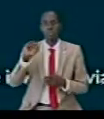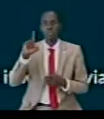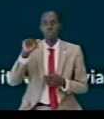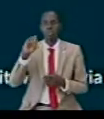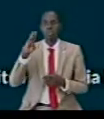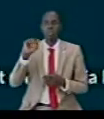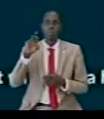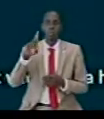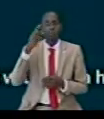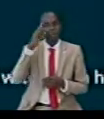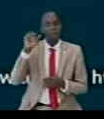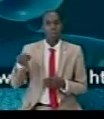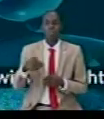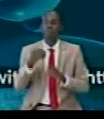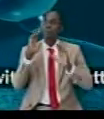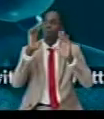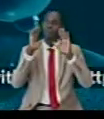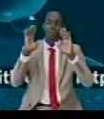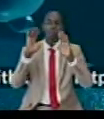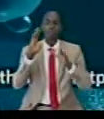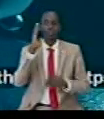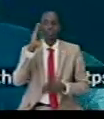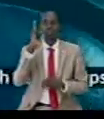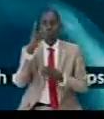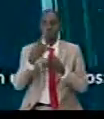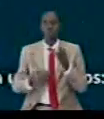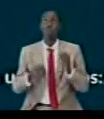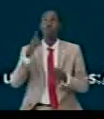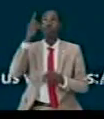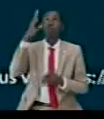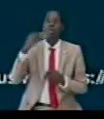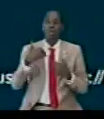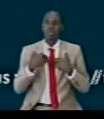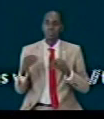wonderful testimony of what the Lord has done.